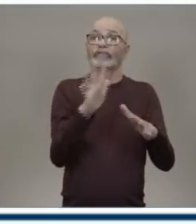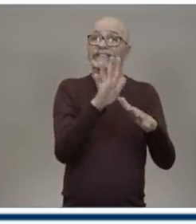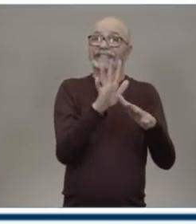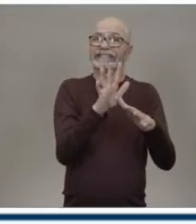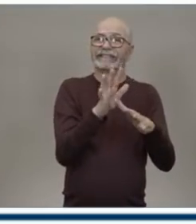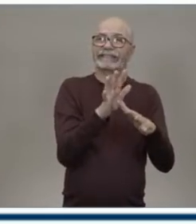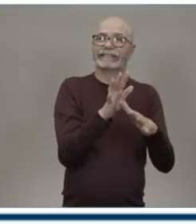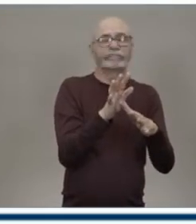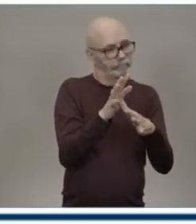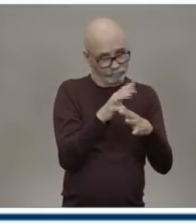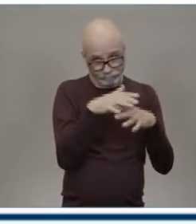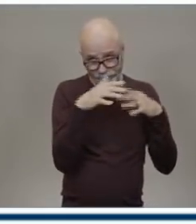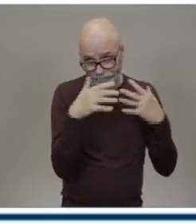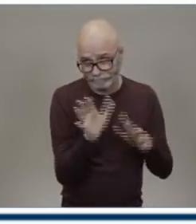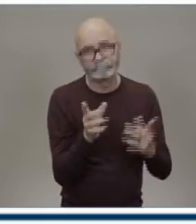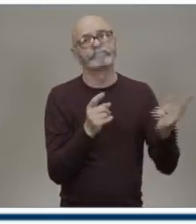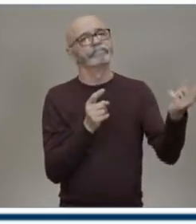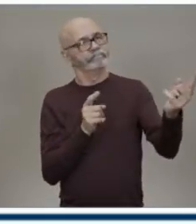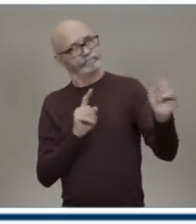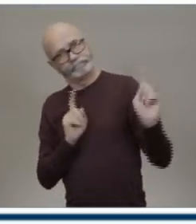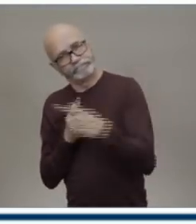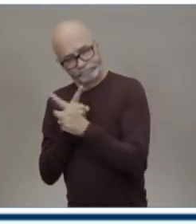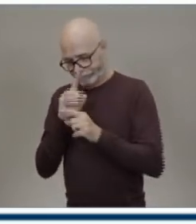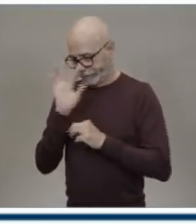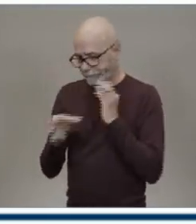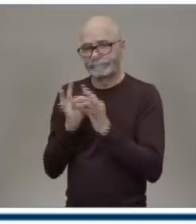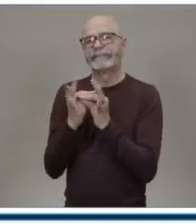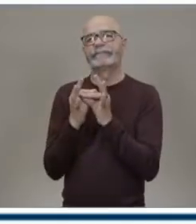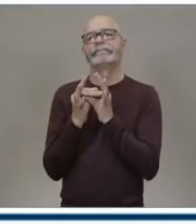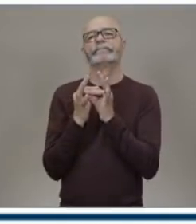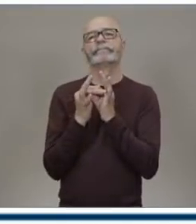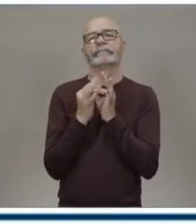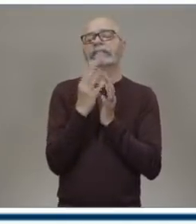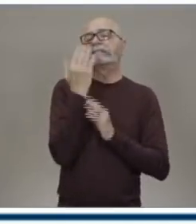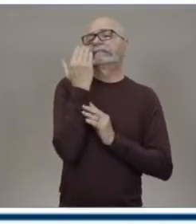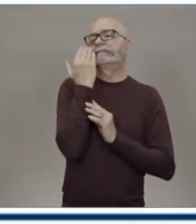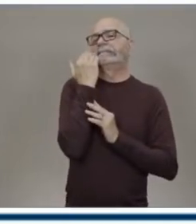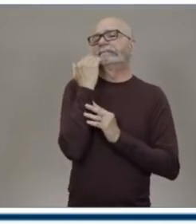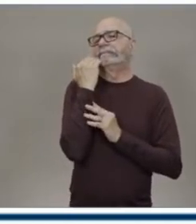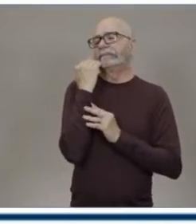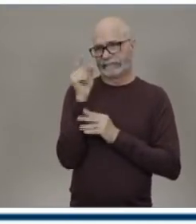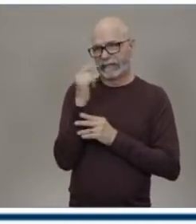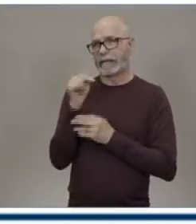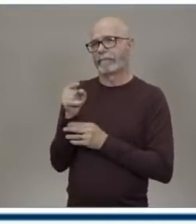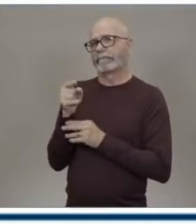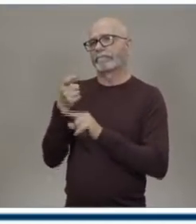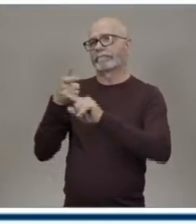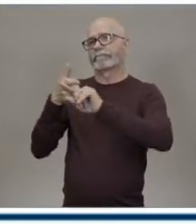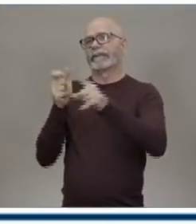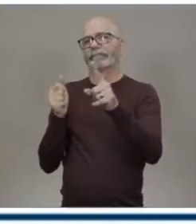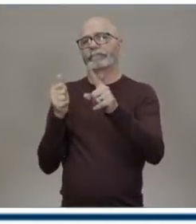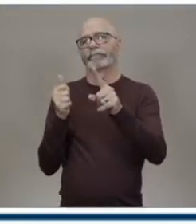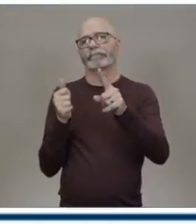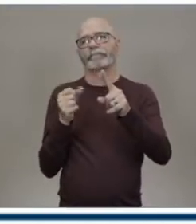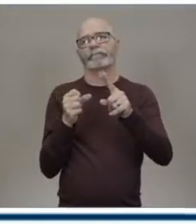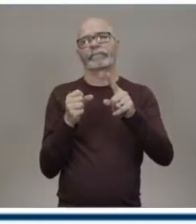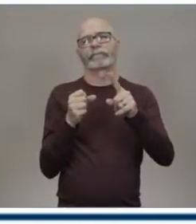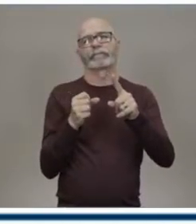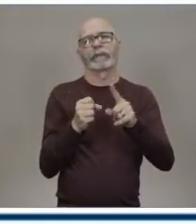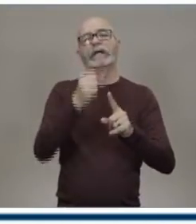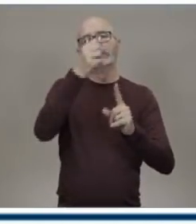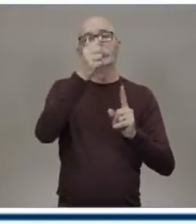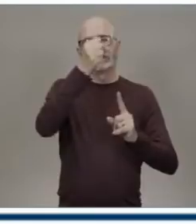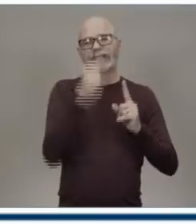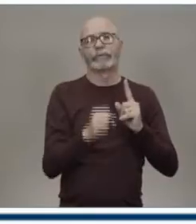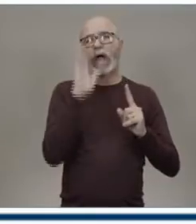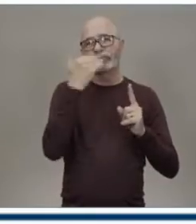has been sent forward. We actually have a case. One of our most recent cases has recently traveled in South Africa. And there is also a South